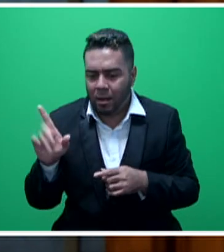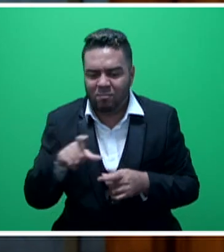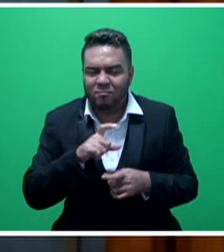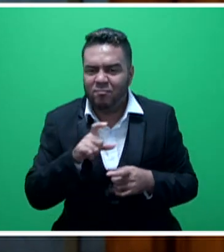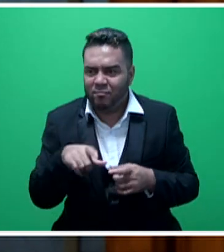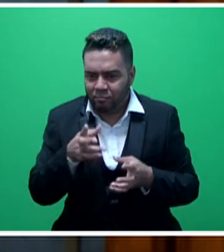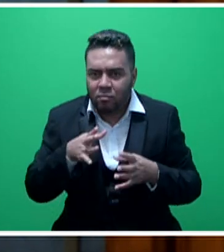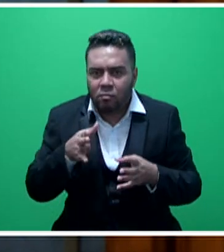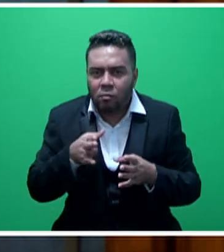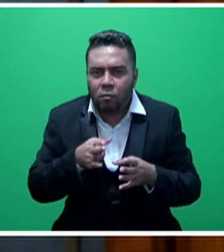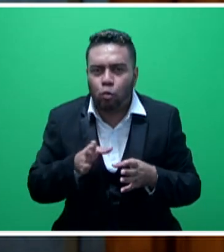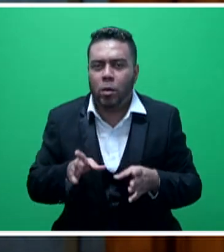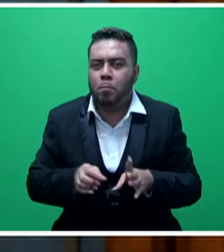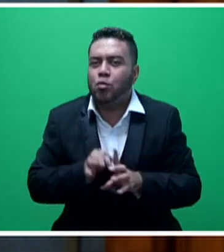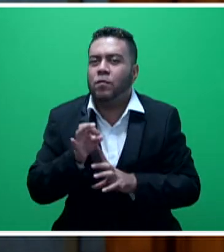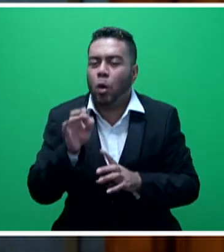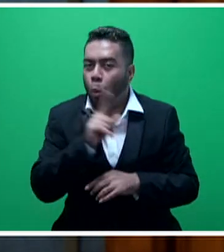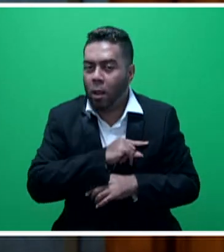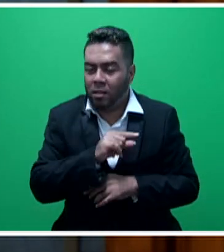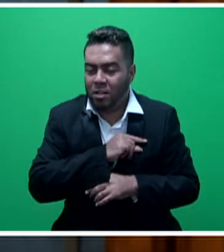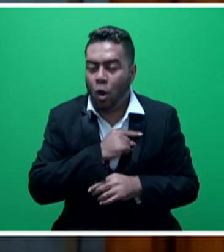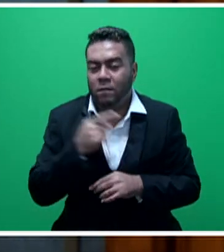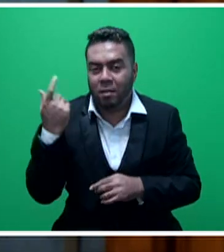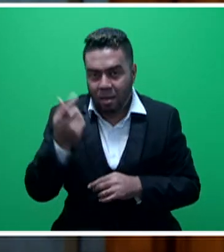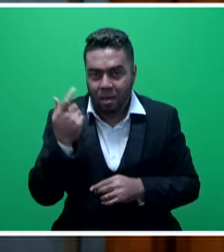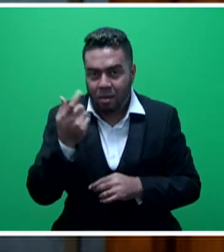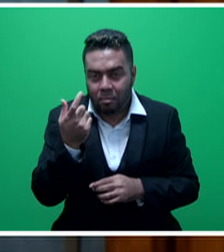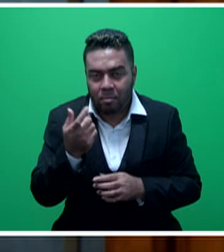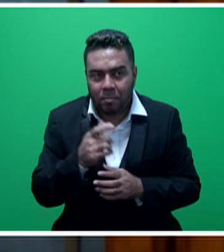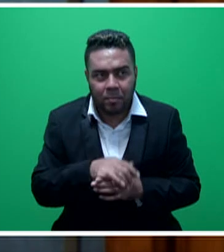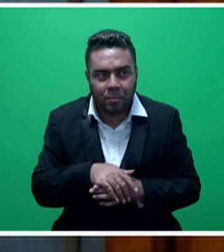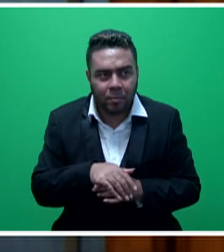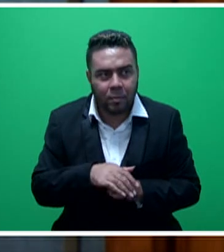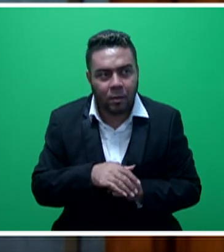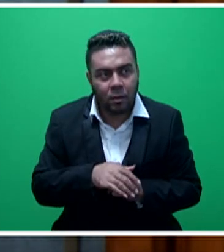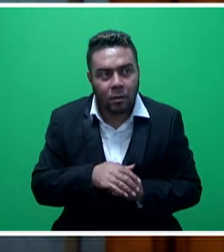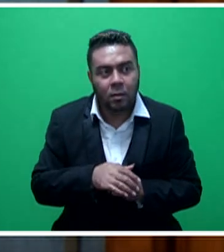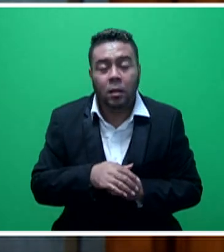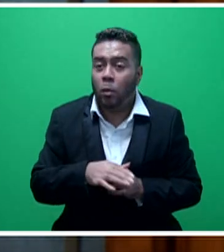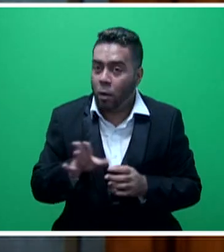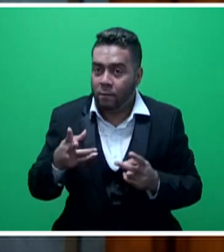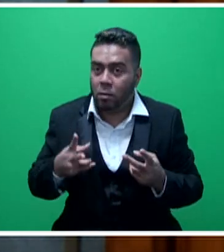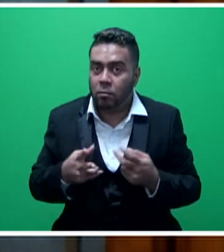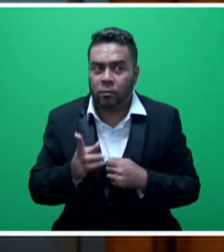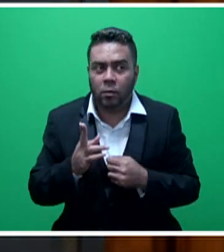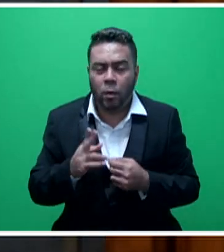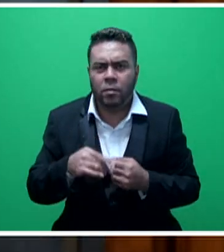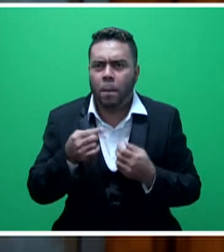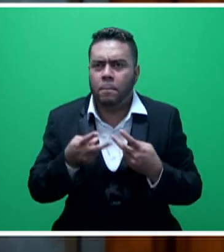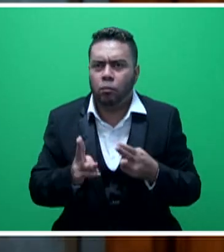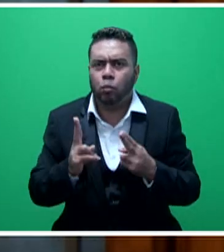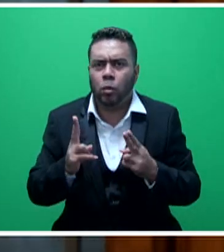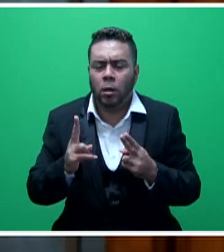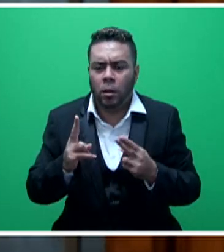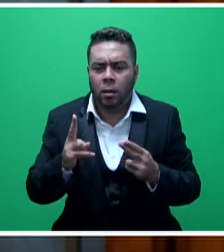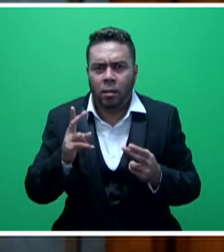the quality of care of NCDs in primary care facilities. The Ministry has launched Mobile Eye Clinic, NCD